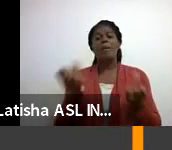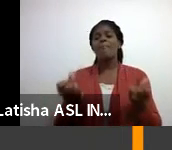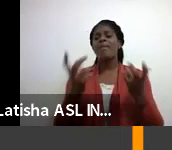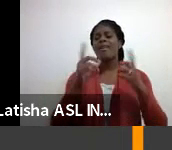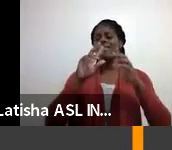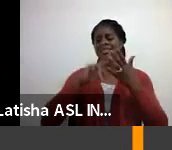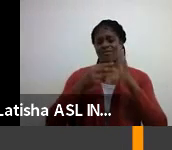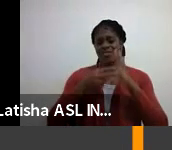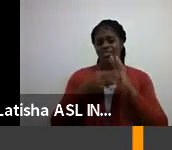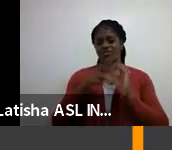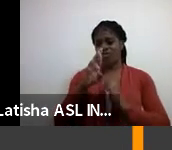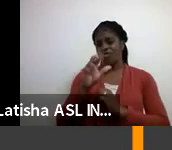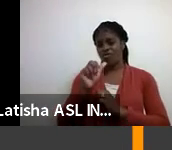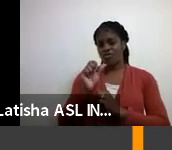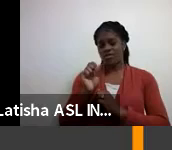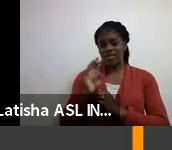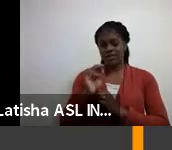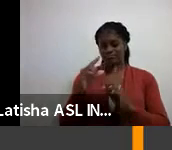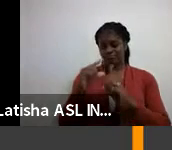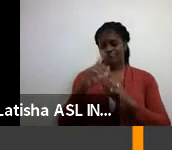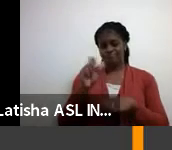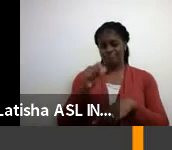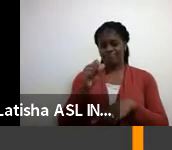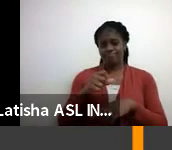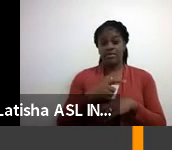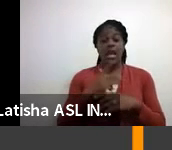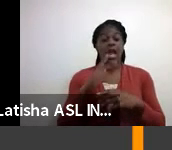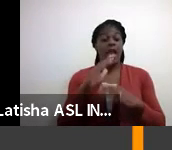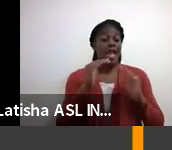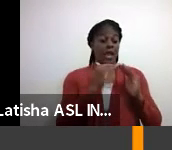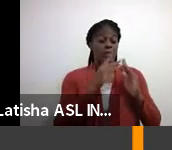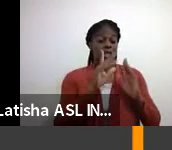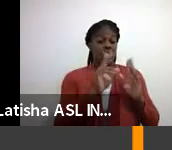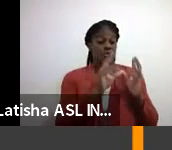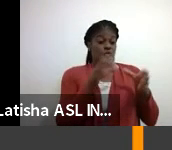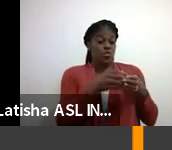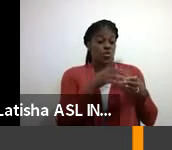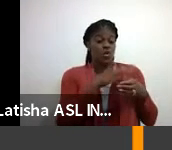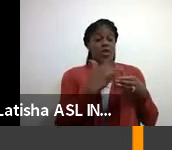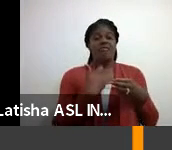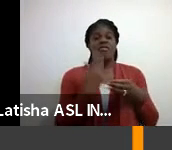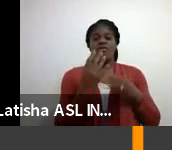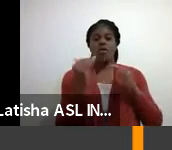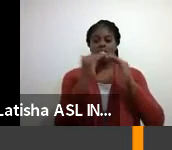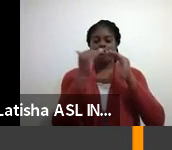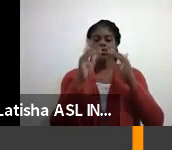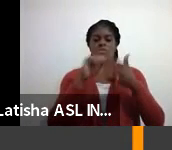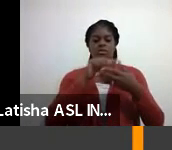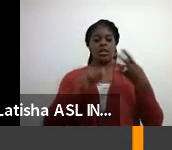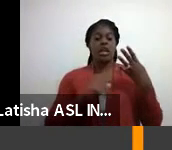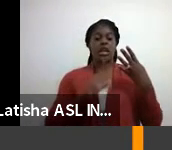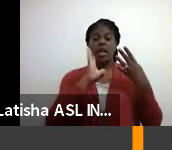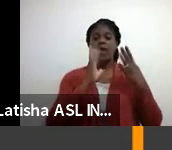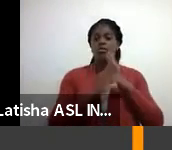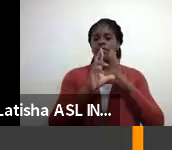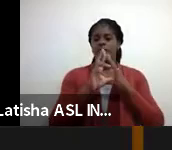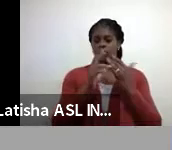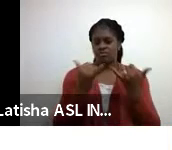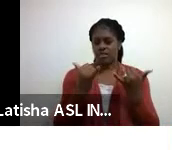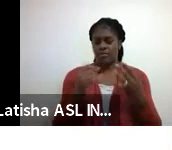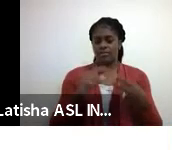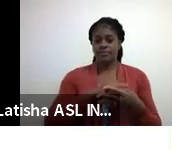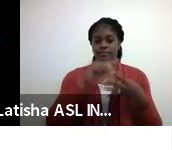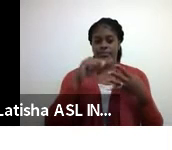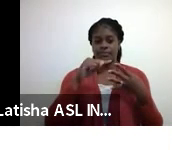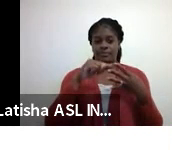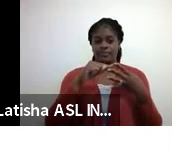of the word. In the equity unit, we talk about four levels of racism, and I'm going to go over those four levels right now.